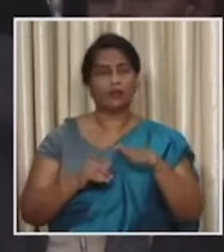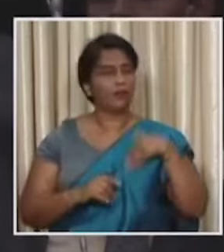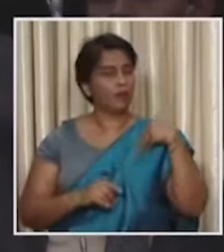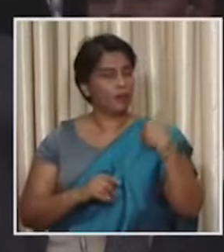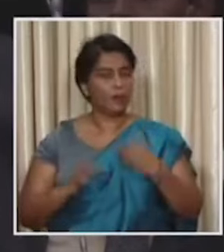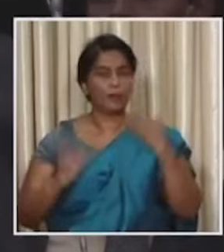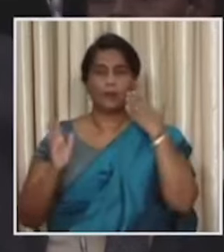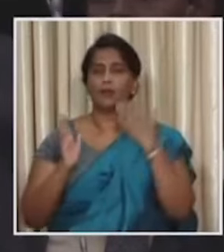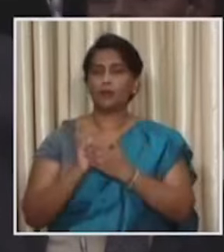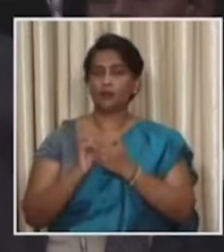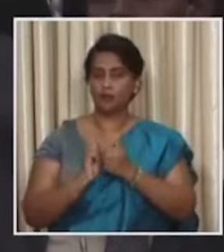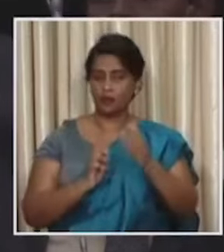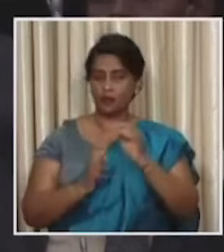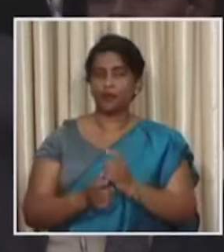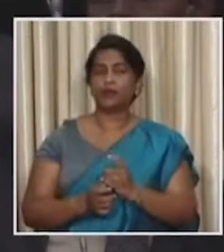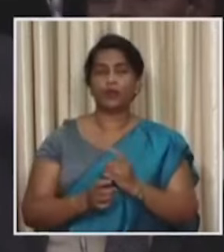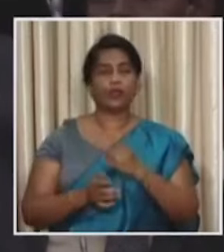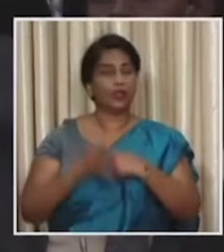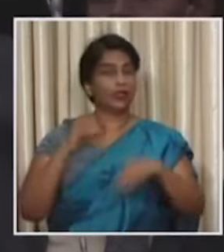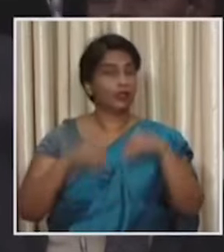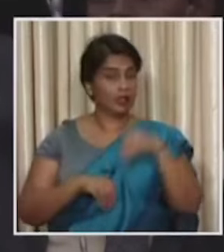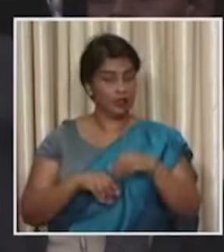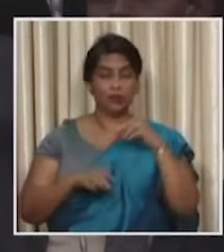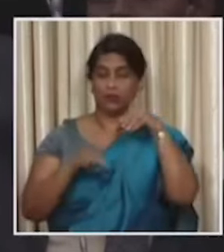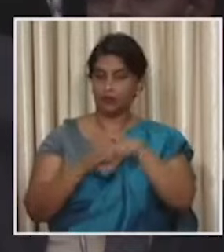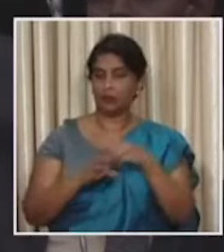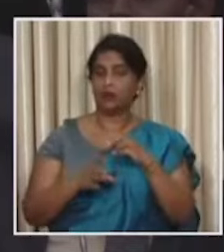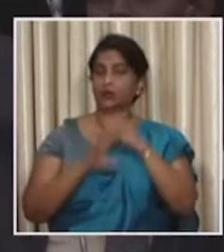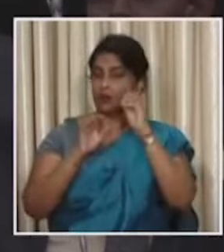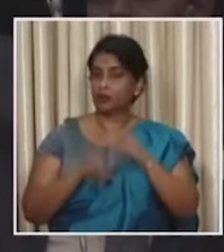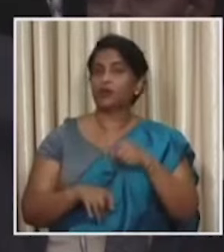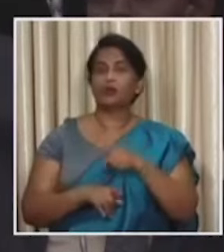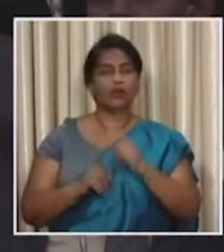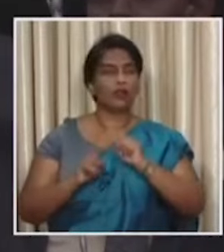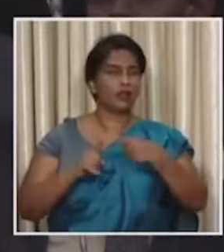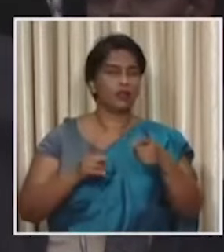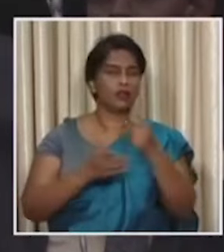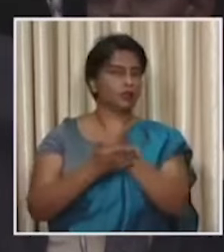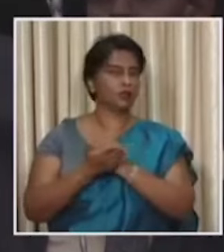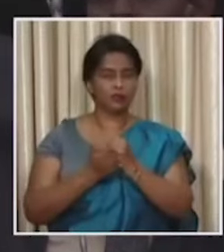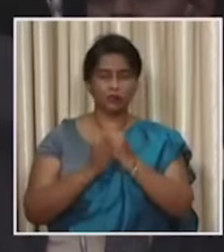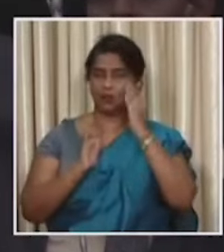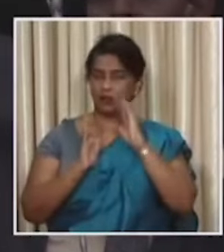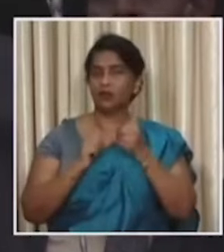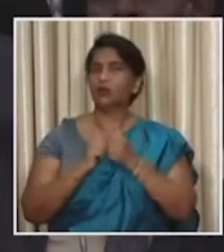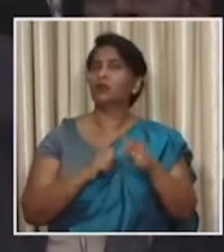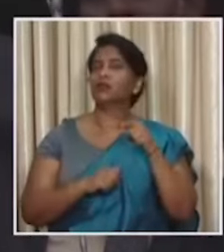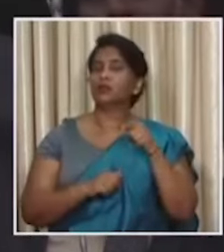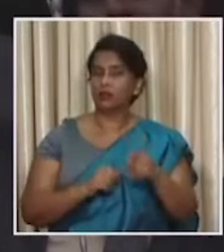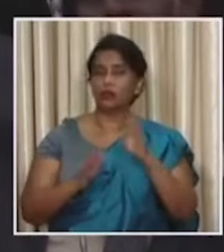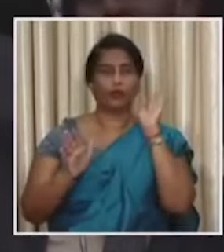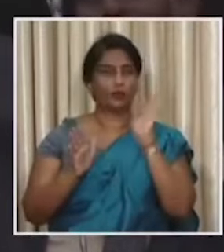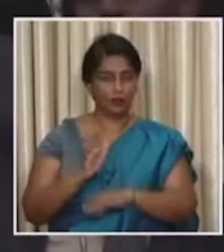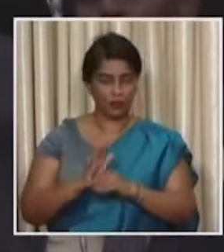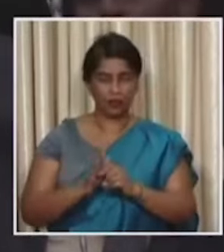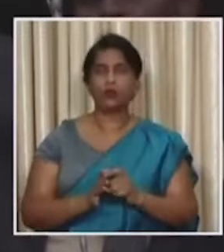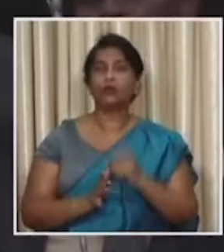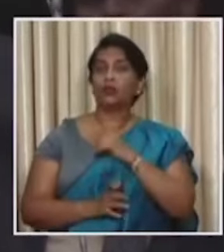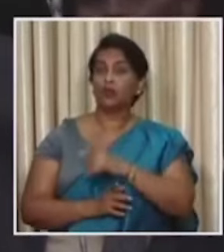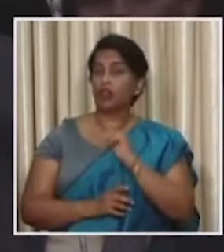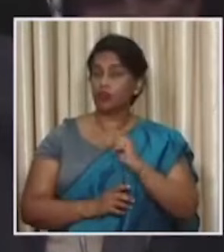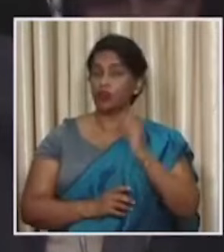of politics to the exclusion of all other identities, to the exclusion of all identities. I say it very particularly because in